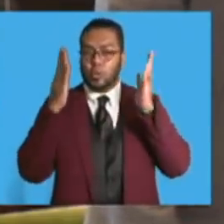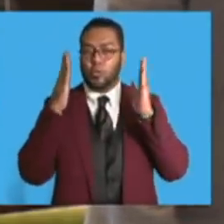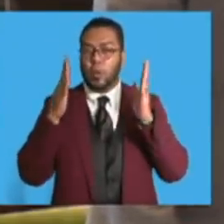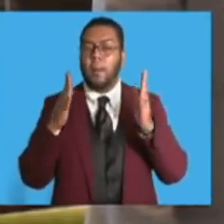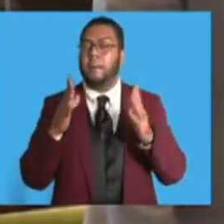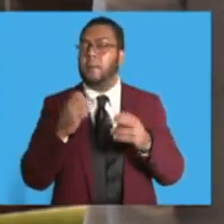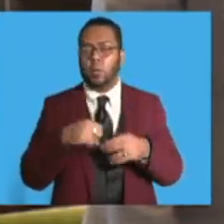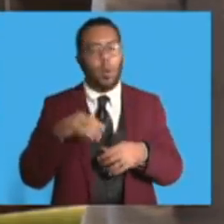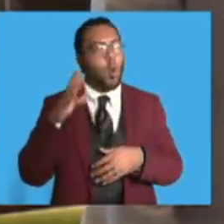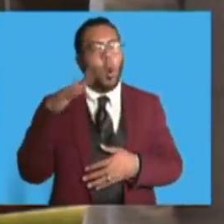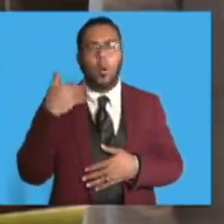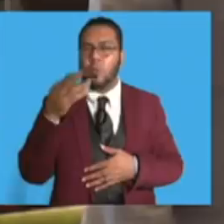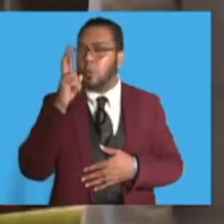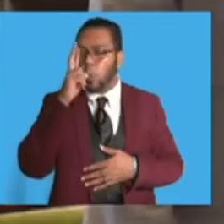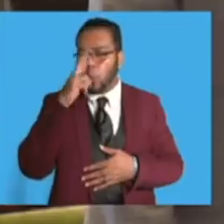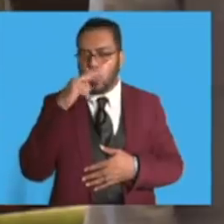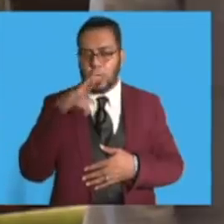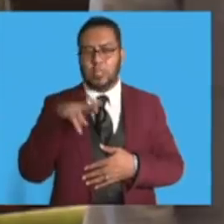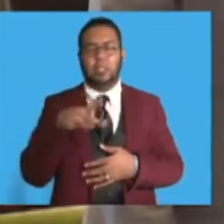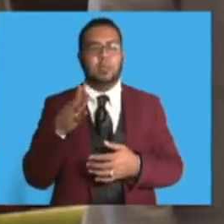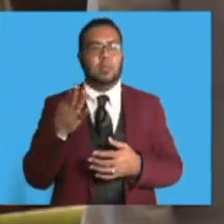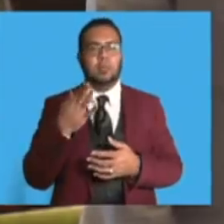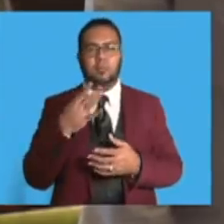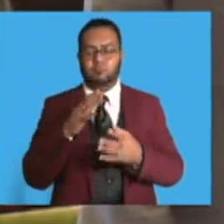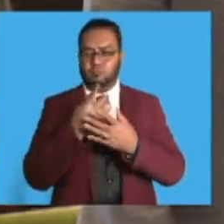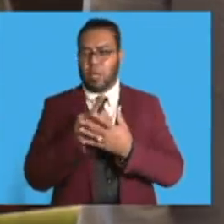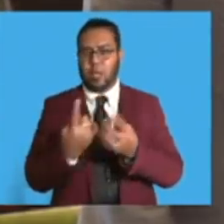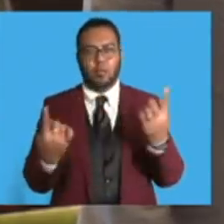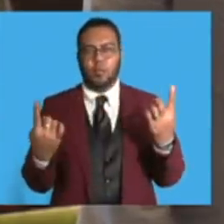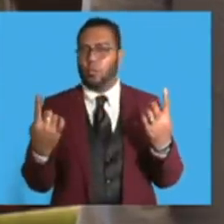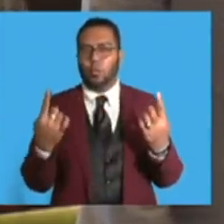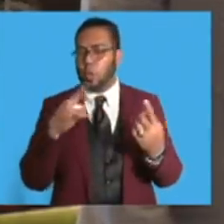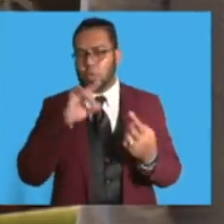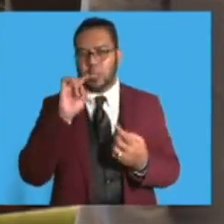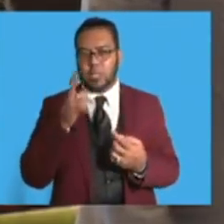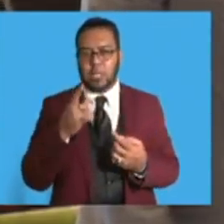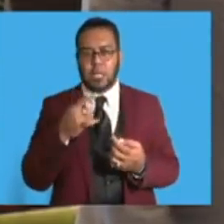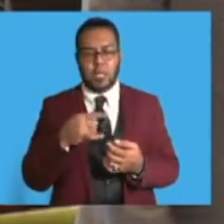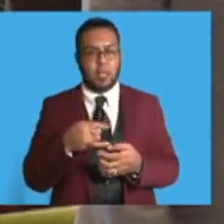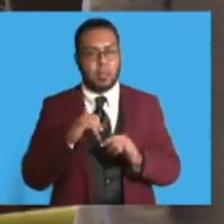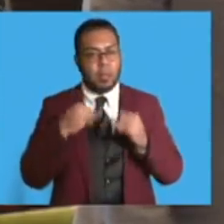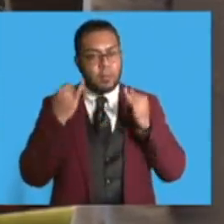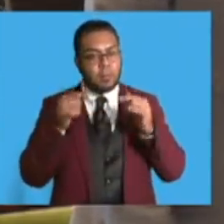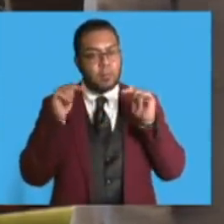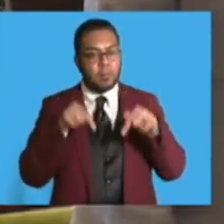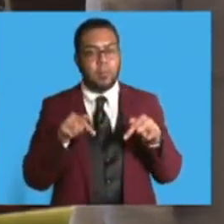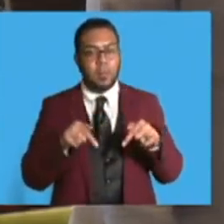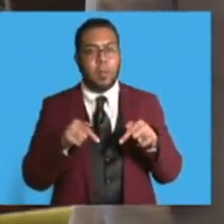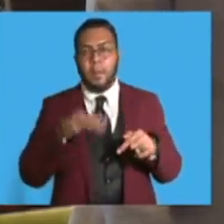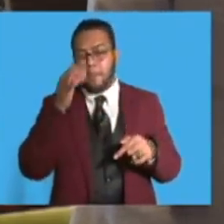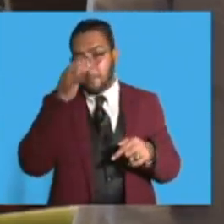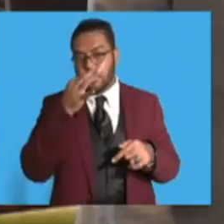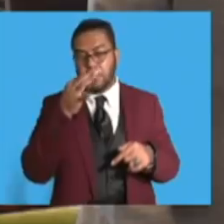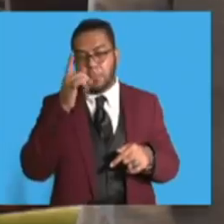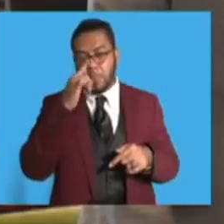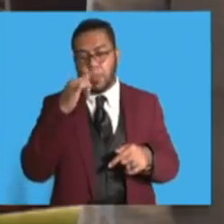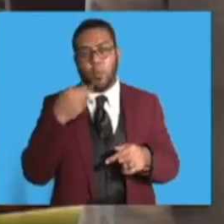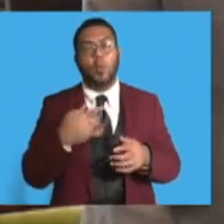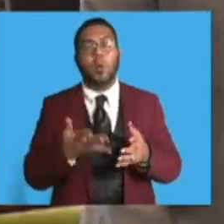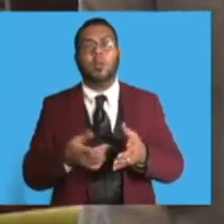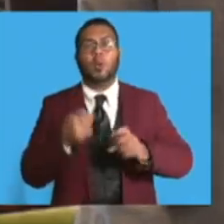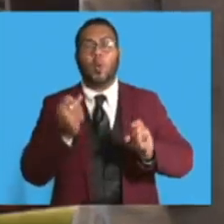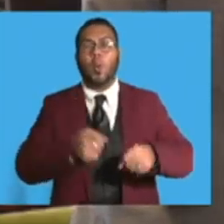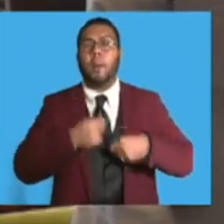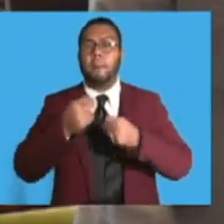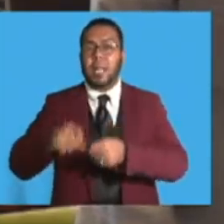were extremely racist and did not see the paradox in that. Those who wanted to put people on billing billies and send them back to